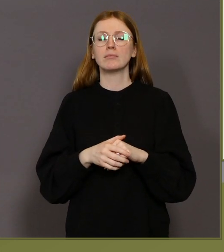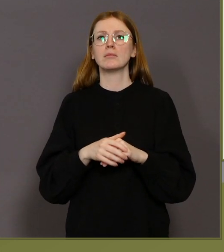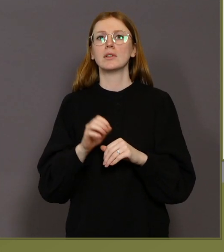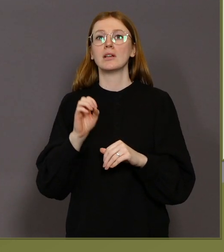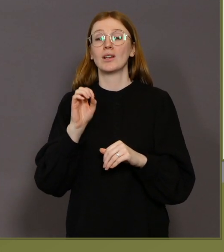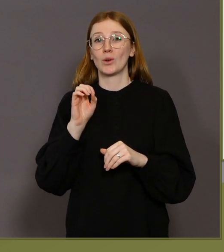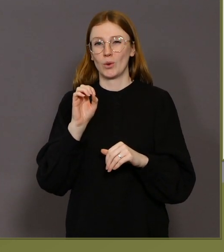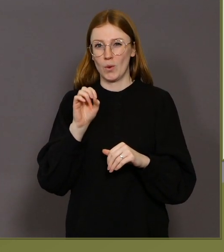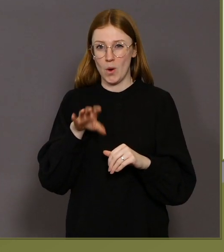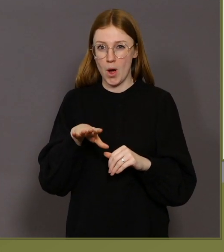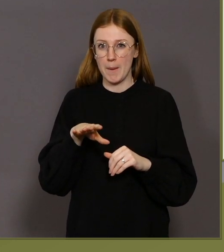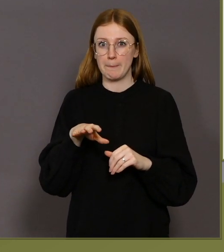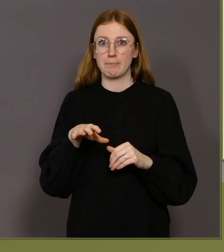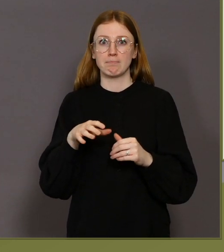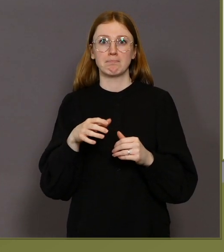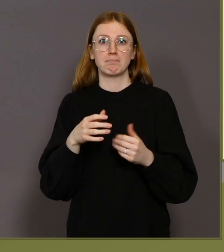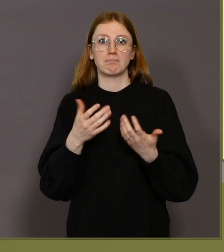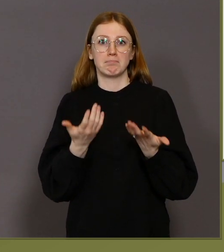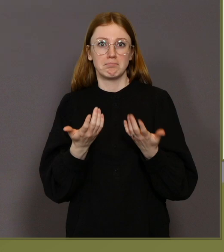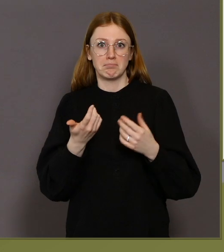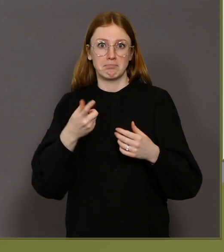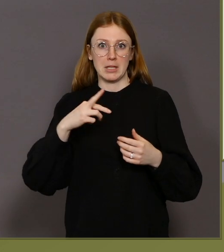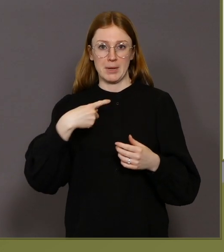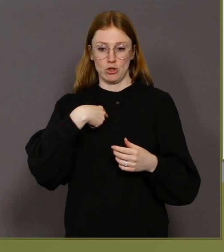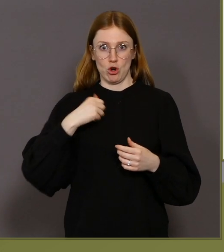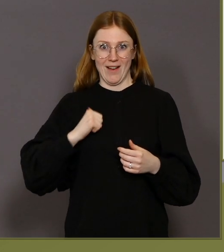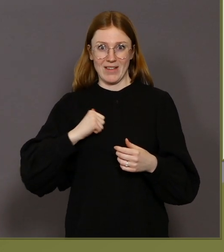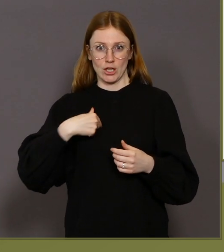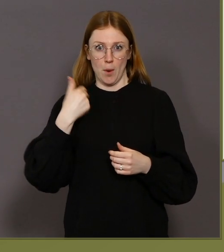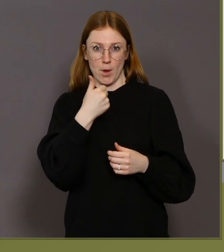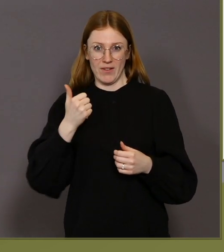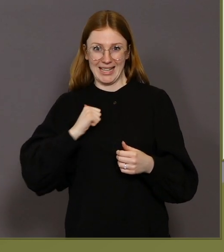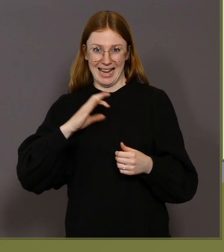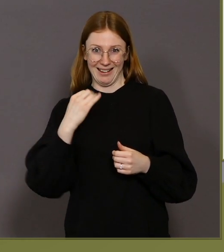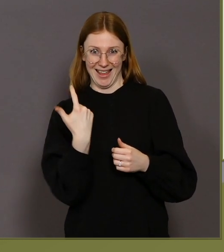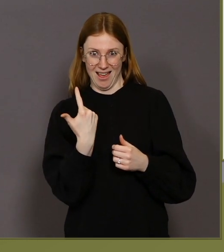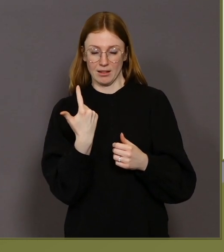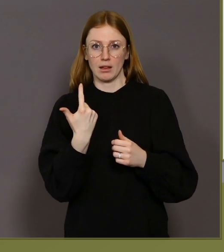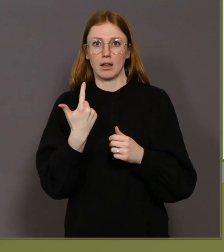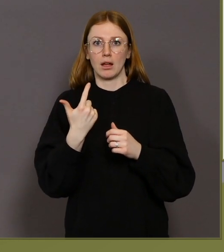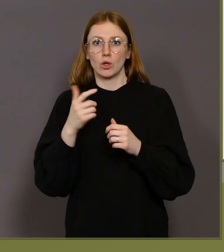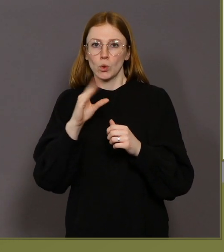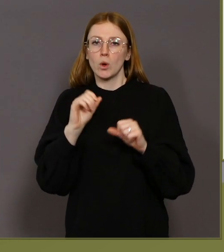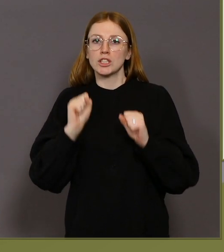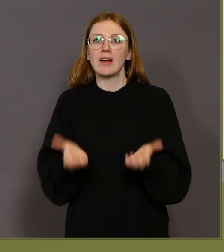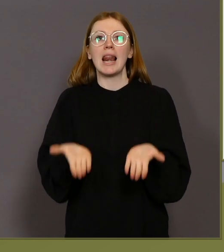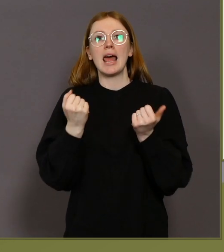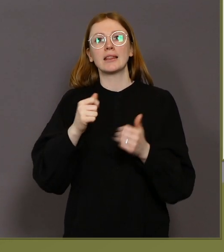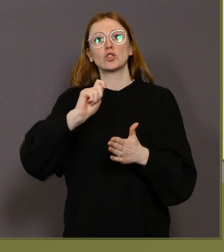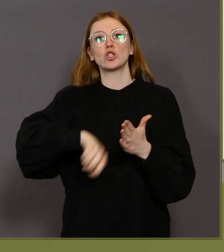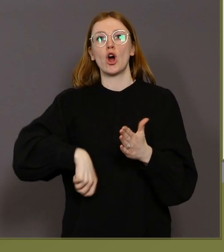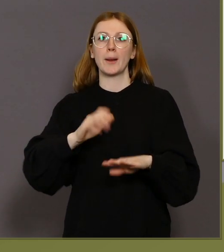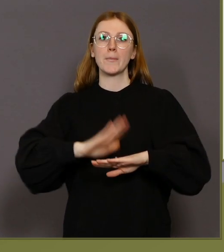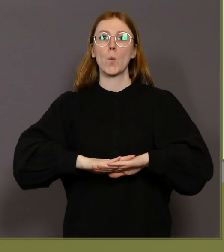as a user, if you need some accessibility features, they need to be easy to switch on.